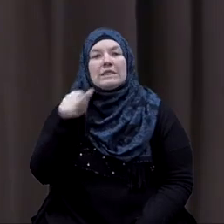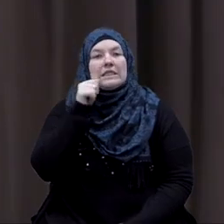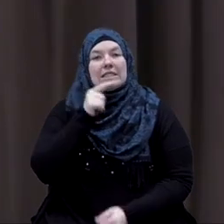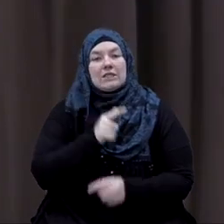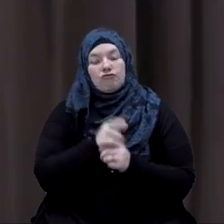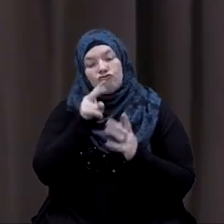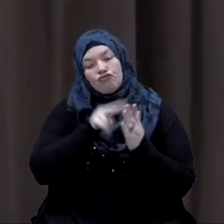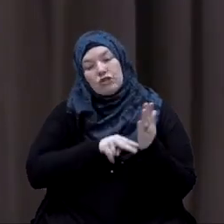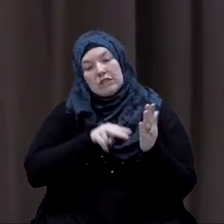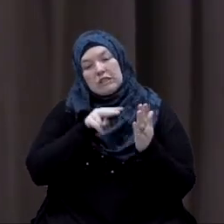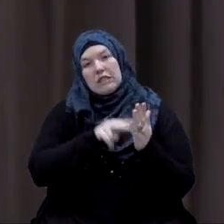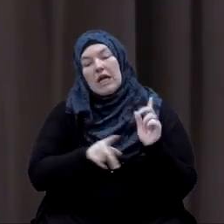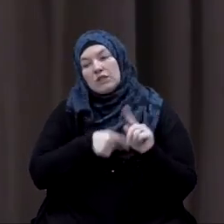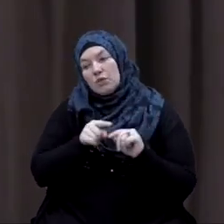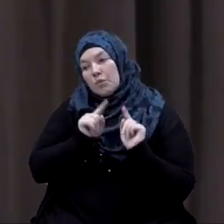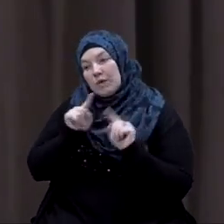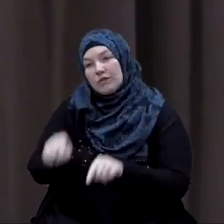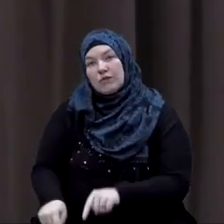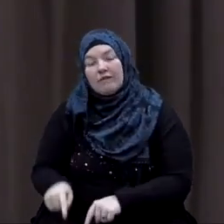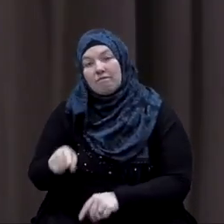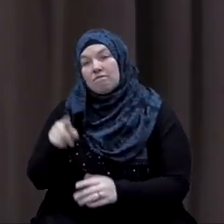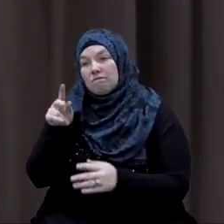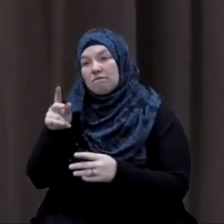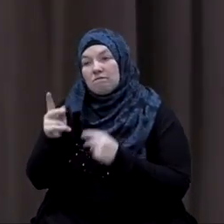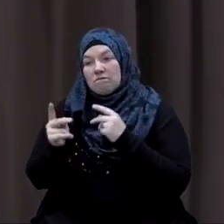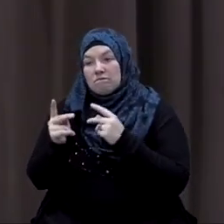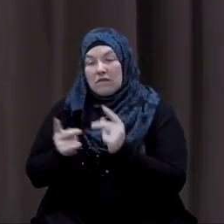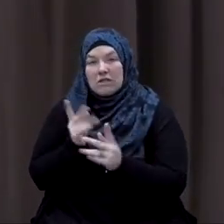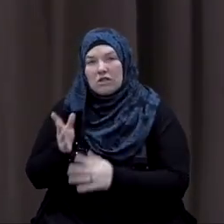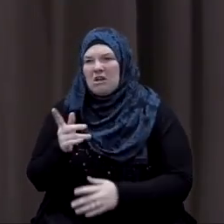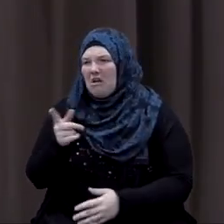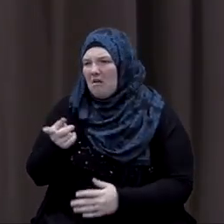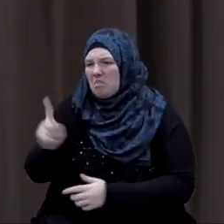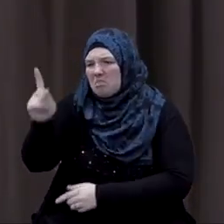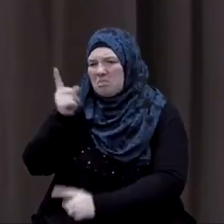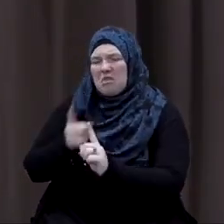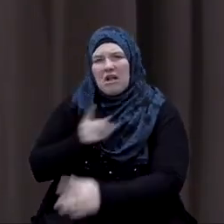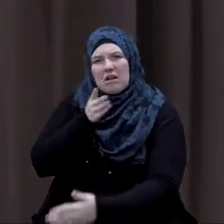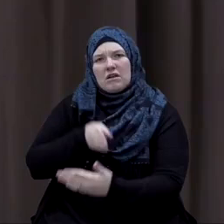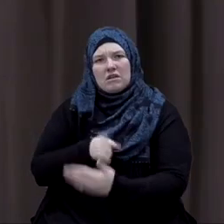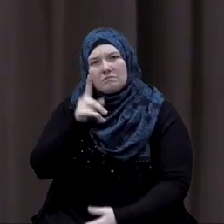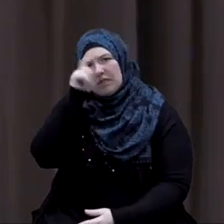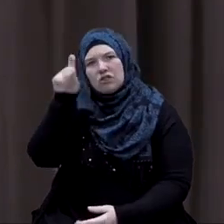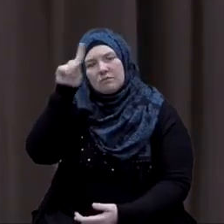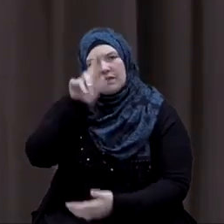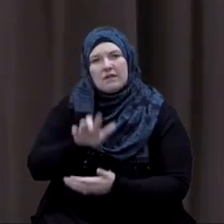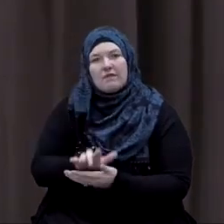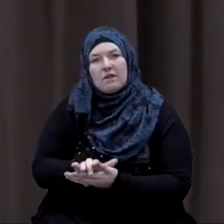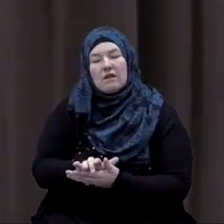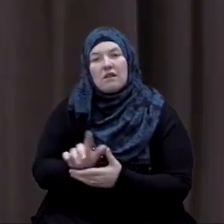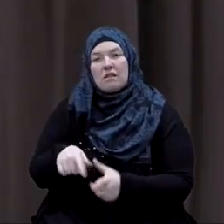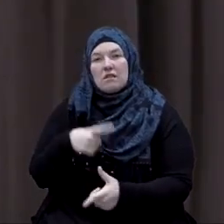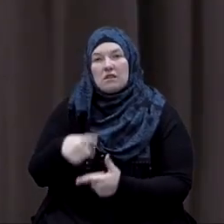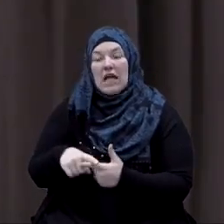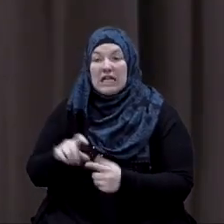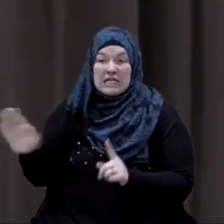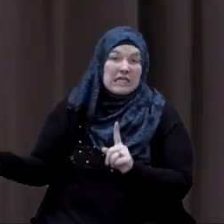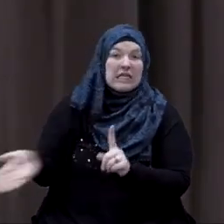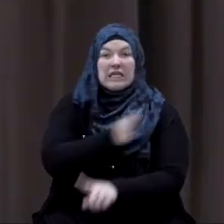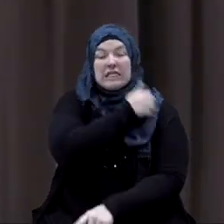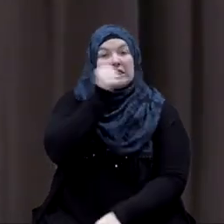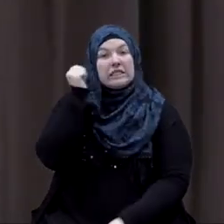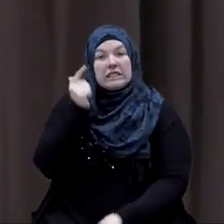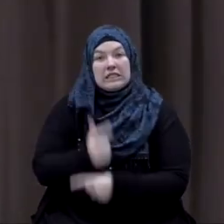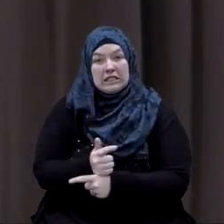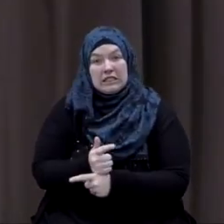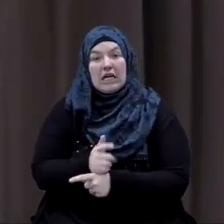was reading as he went to visit her to chastise her about her faith, and he ended up hitting her